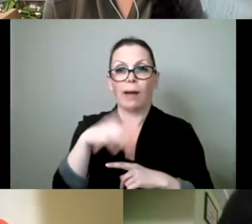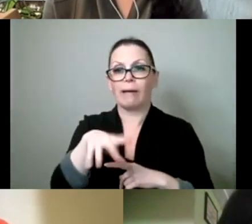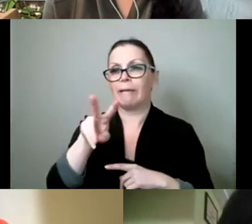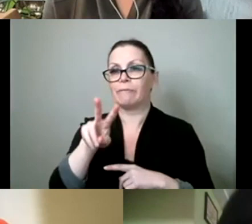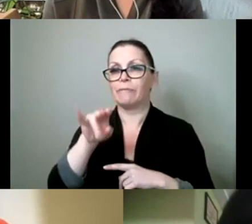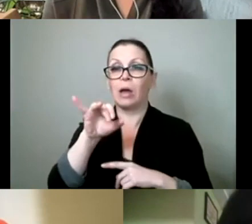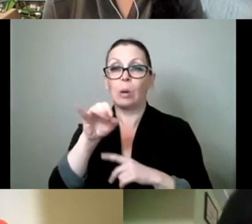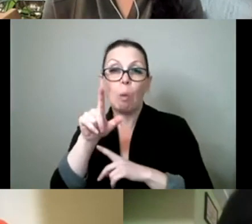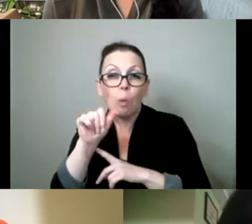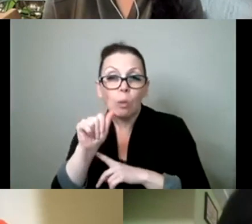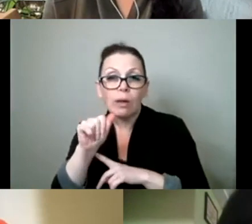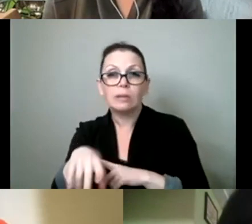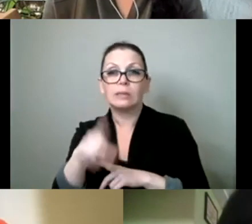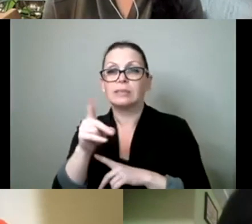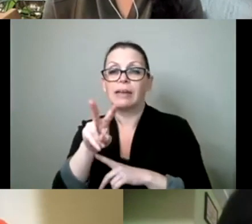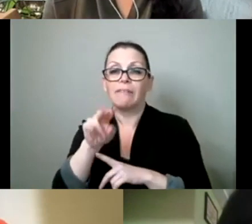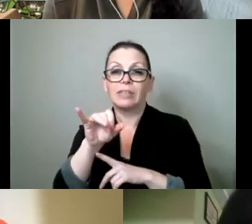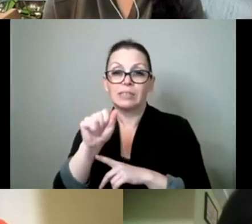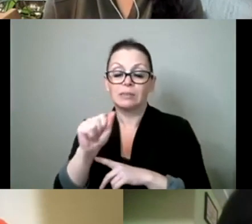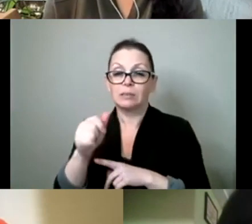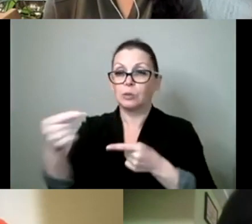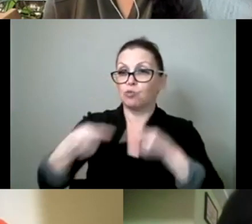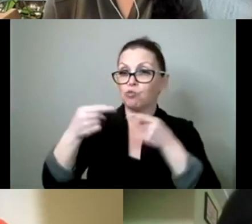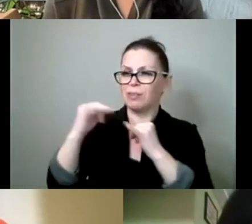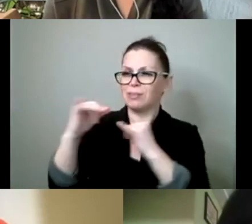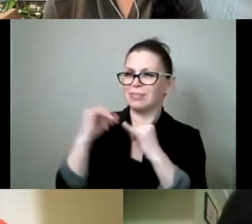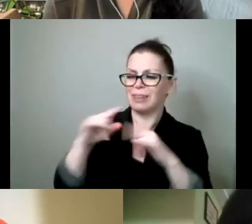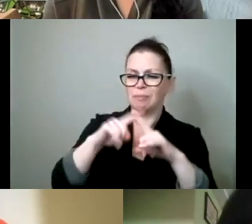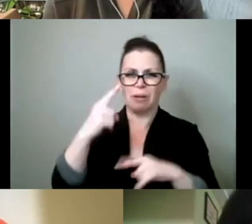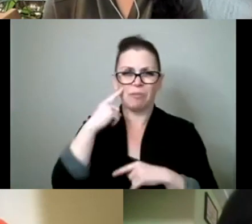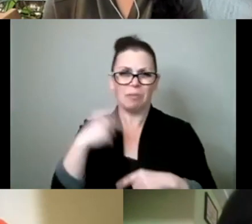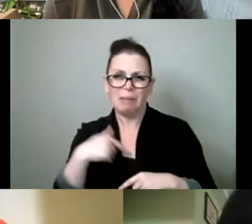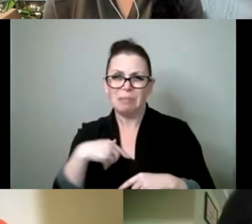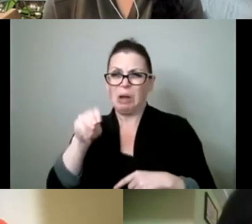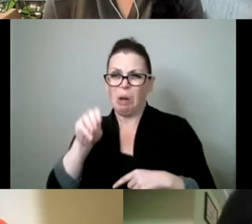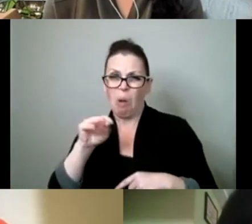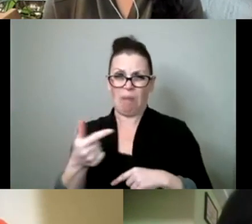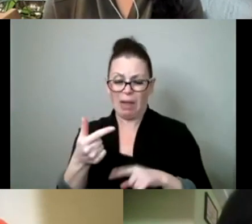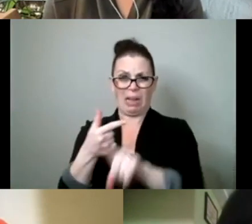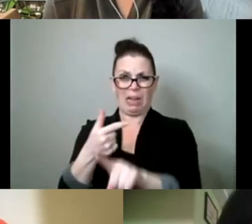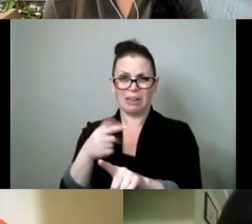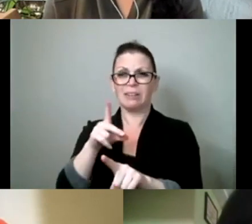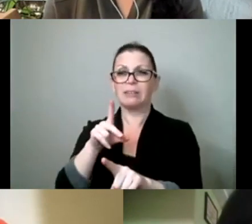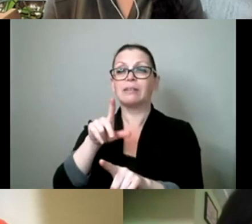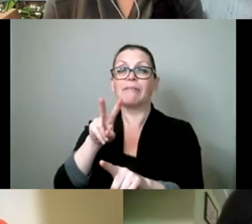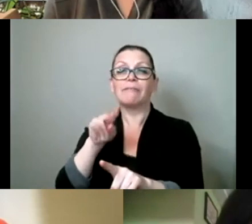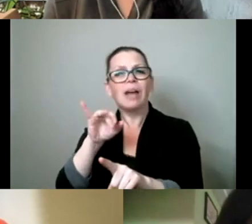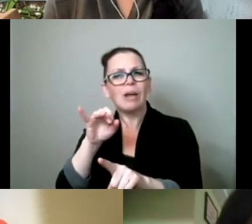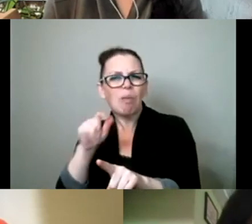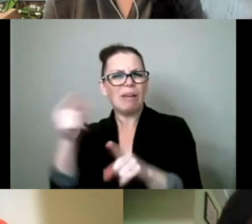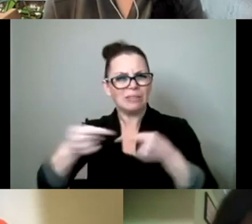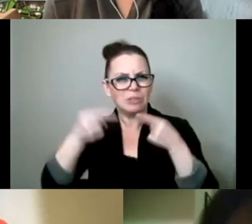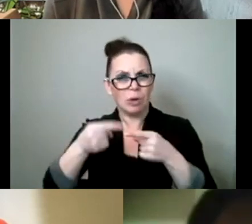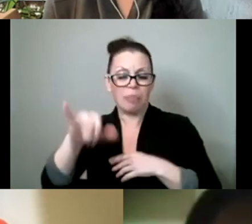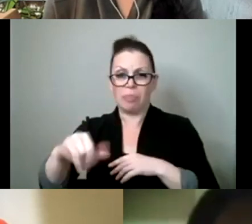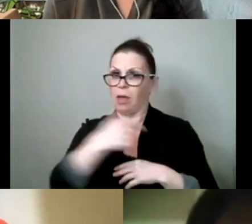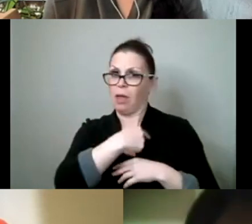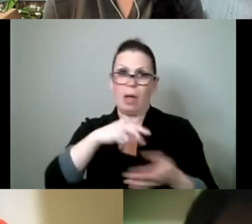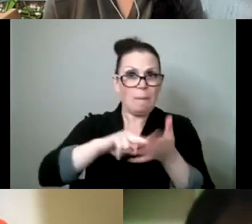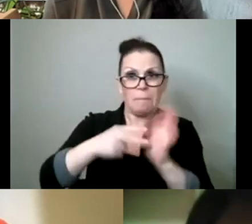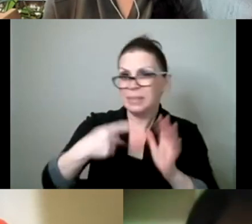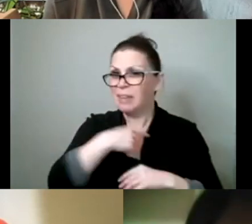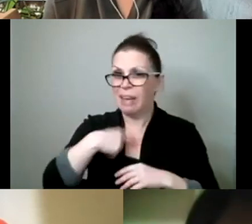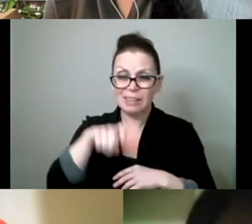Davis has the same struggle, right? But for me, it's like, oh my gosh, Viola Davis got a struggle. That means I have to do it